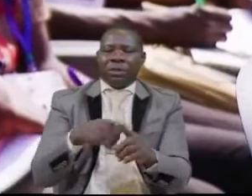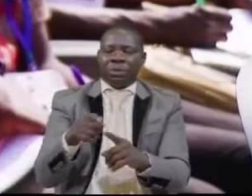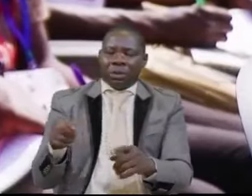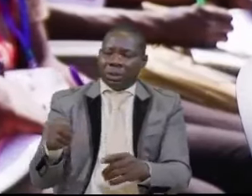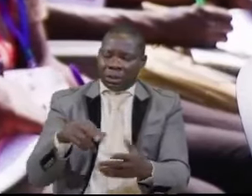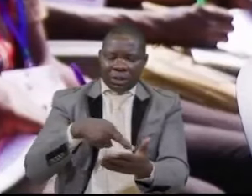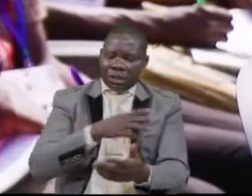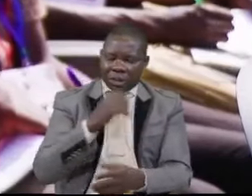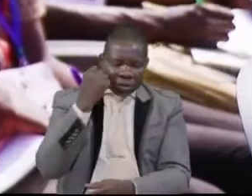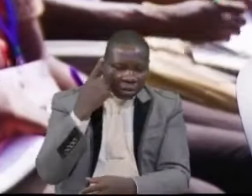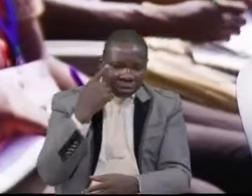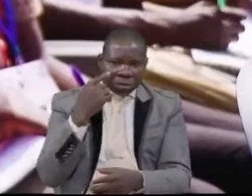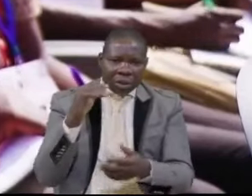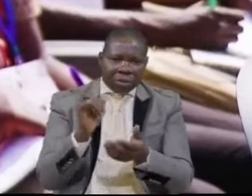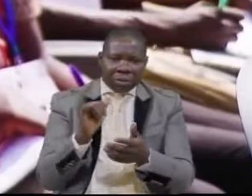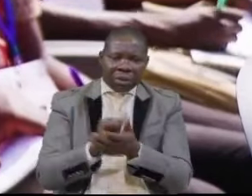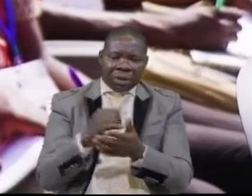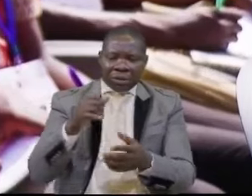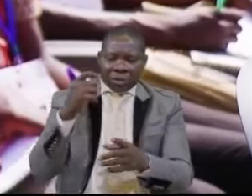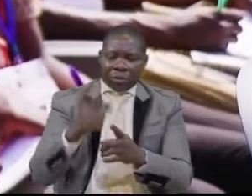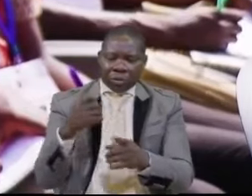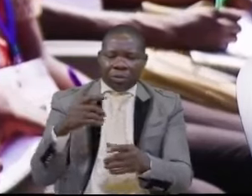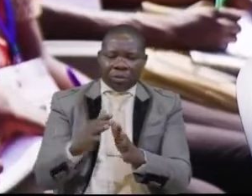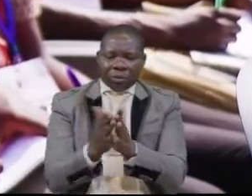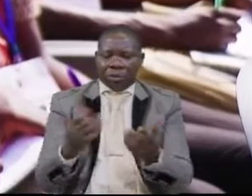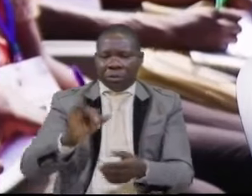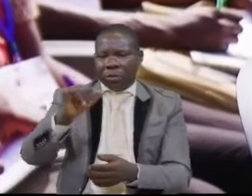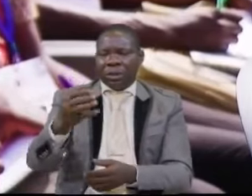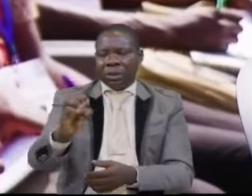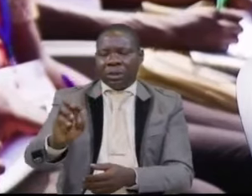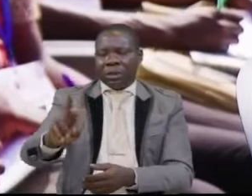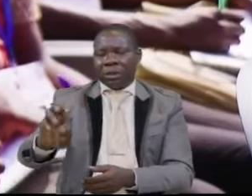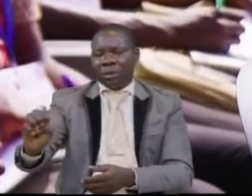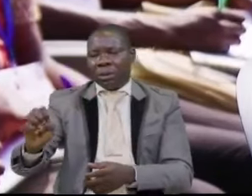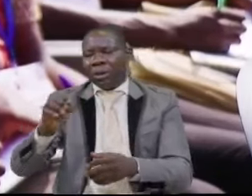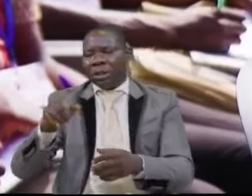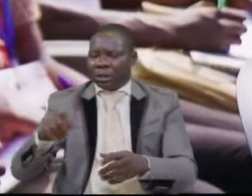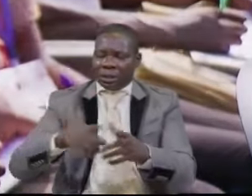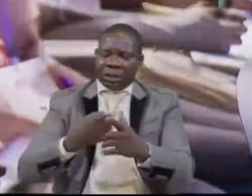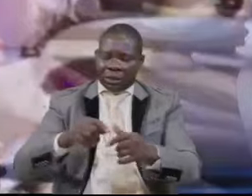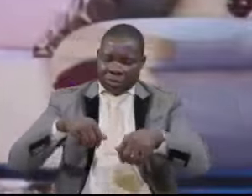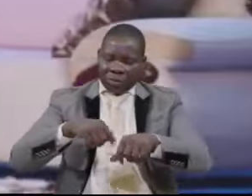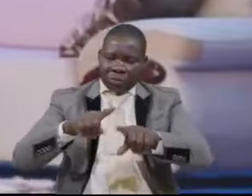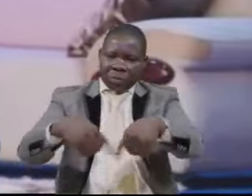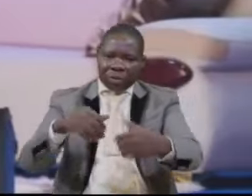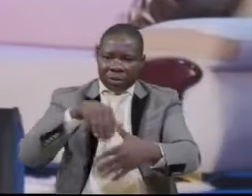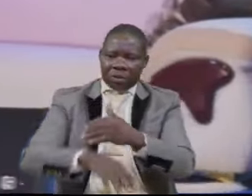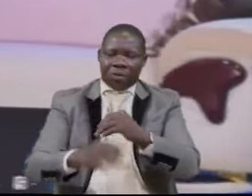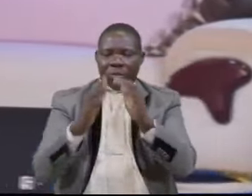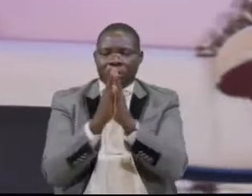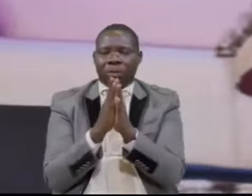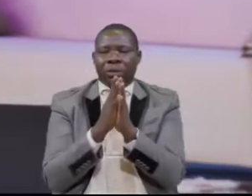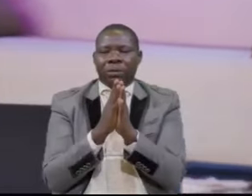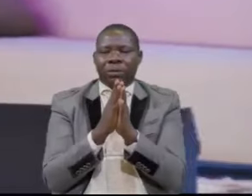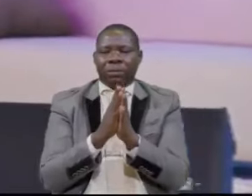words of the book of Jeremiah, then he went into supplication with faith. And